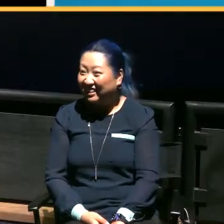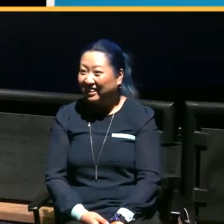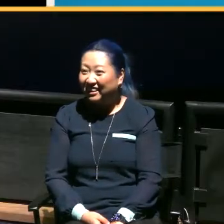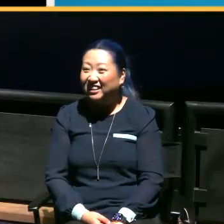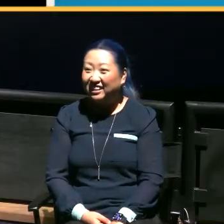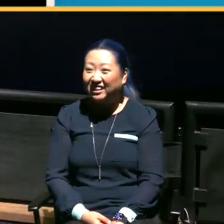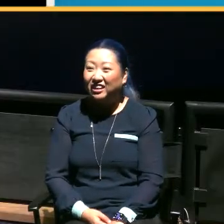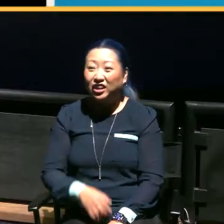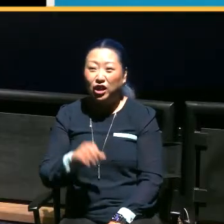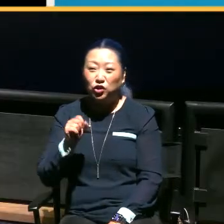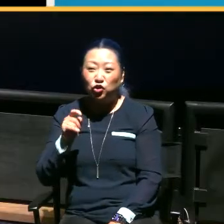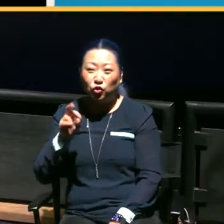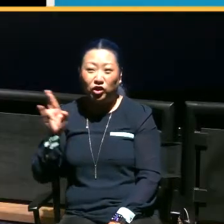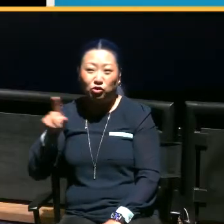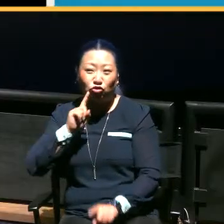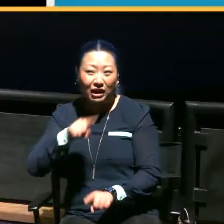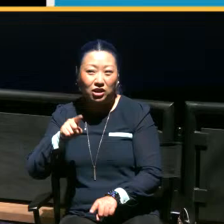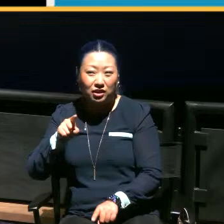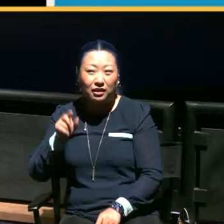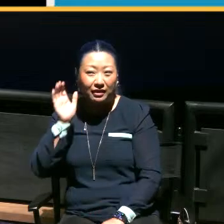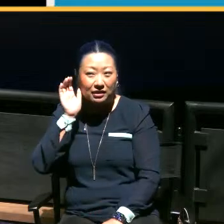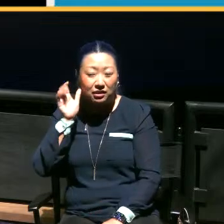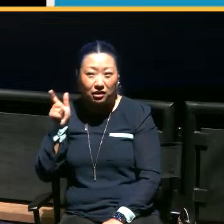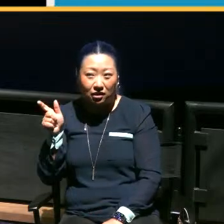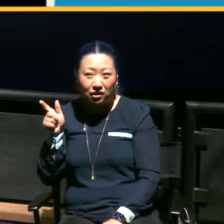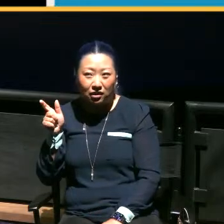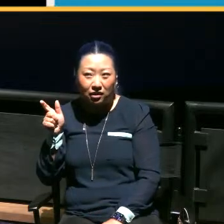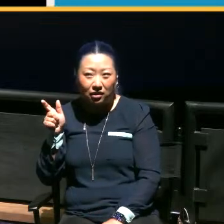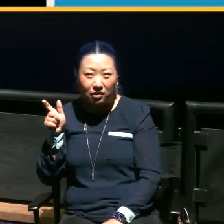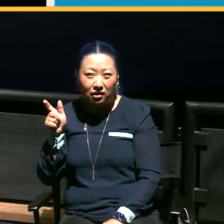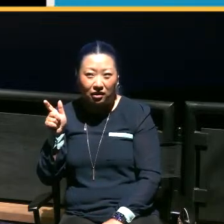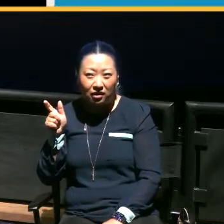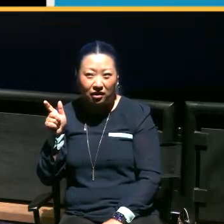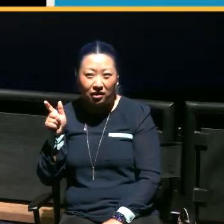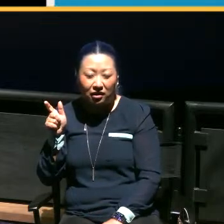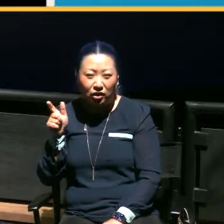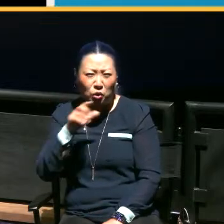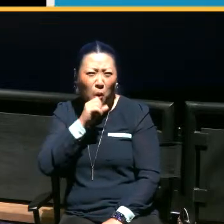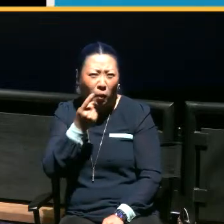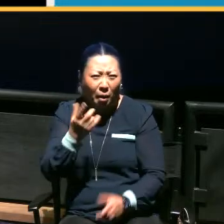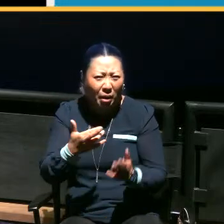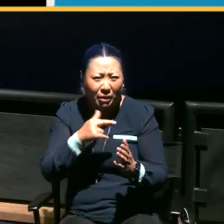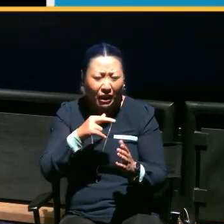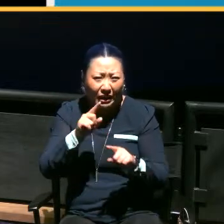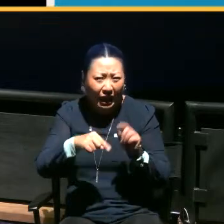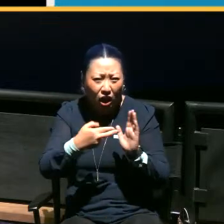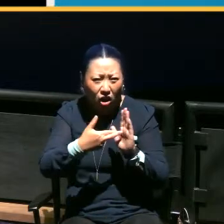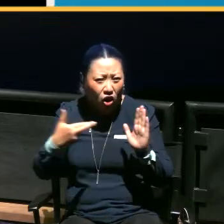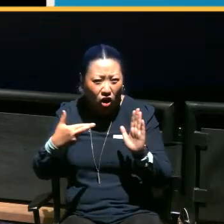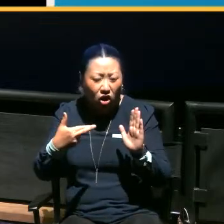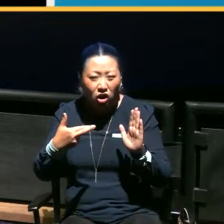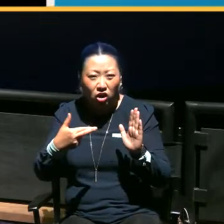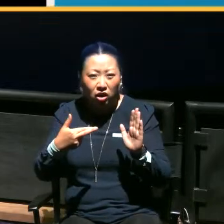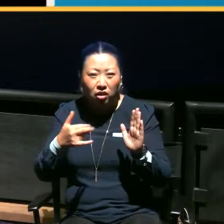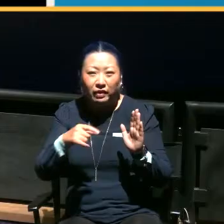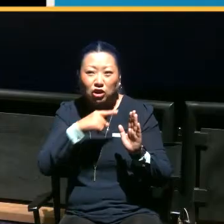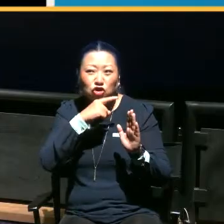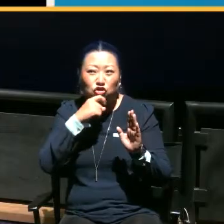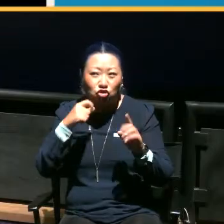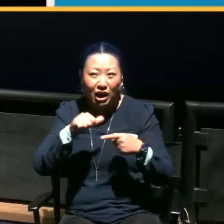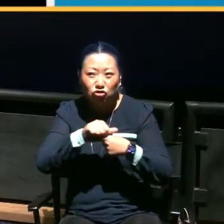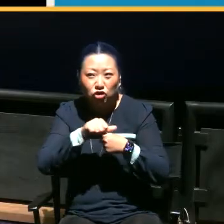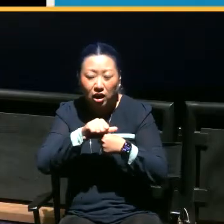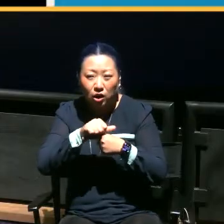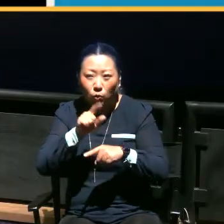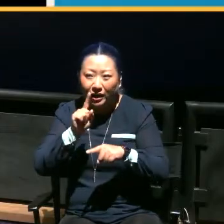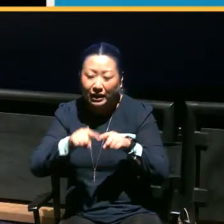Oh, here's Scooter's reaction. Listen to this. Main objective, the old one might not come out. We almost break the drive run. Then we can't get the